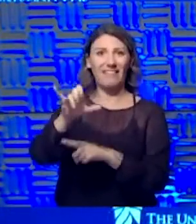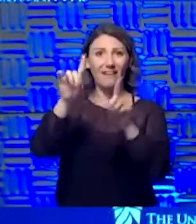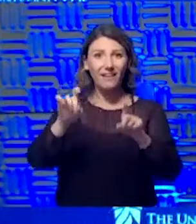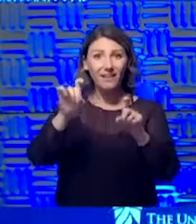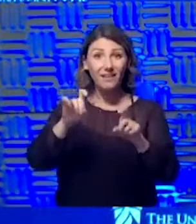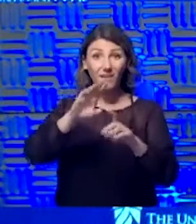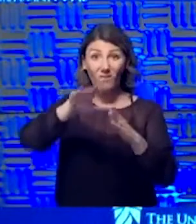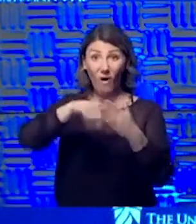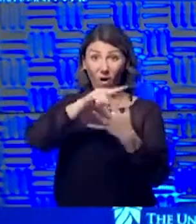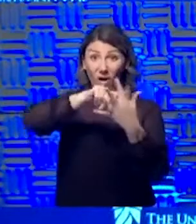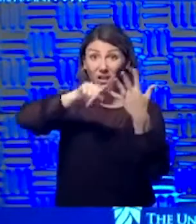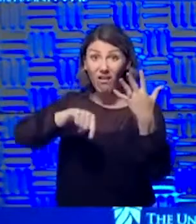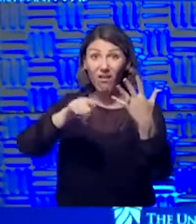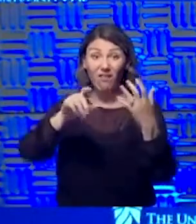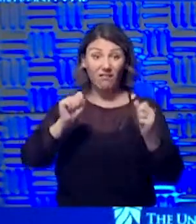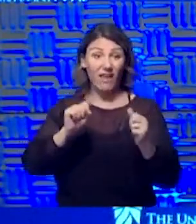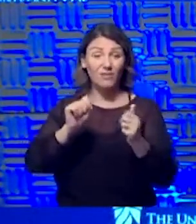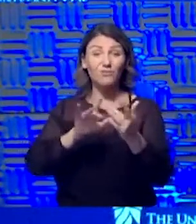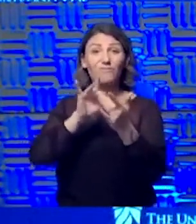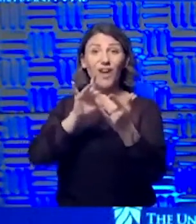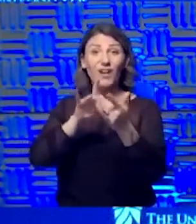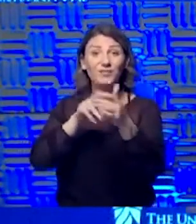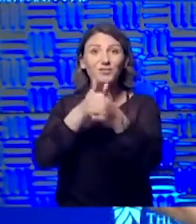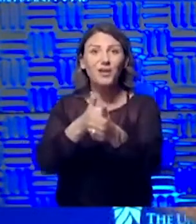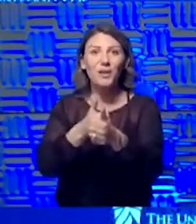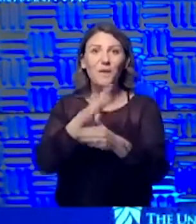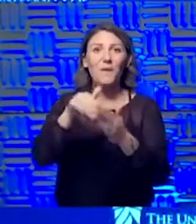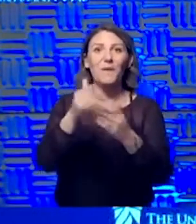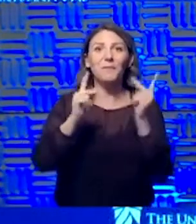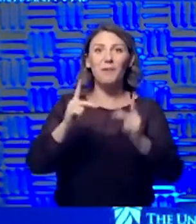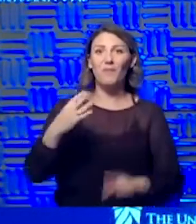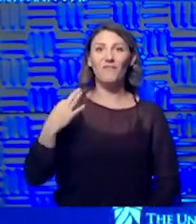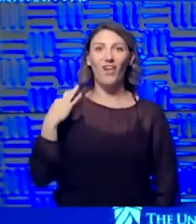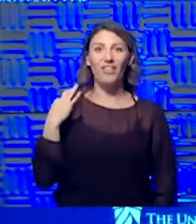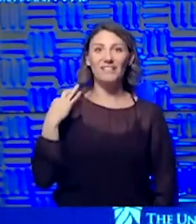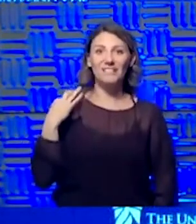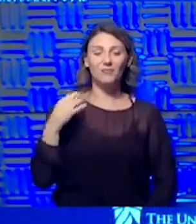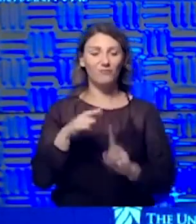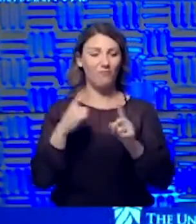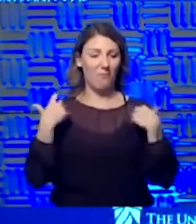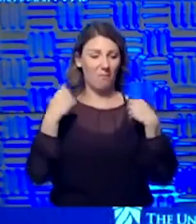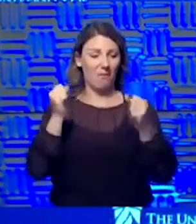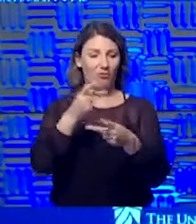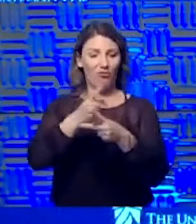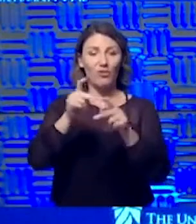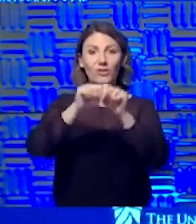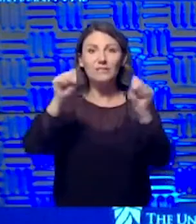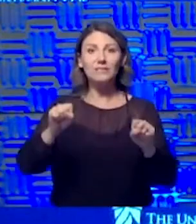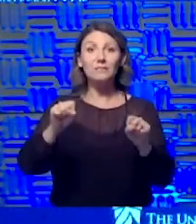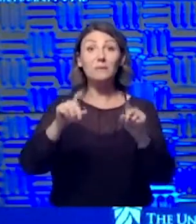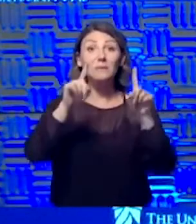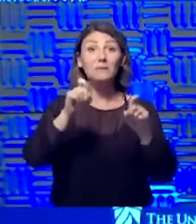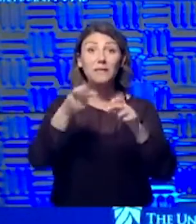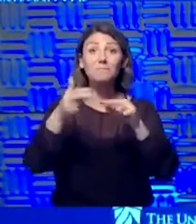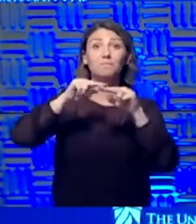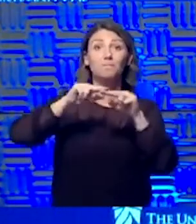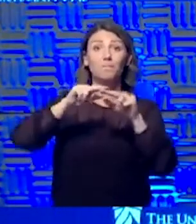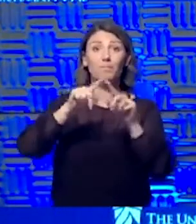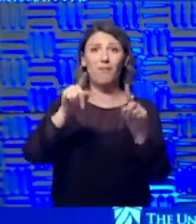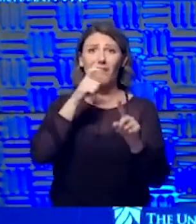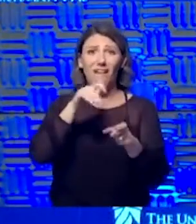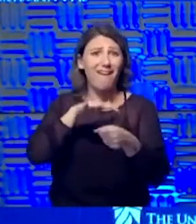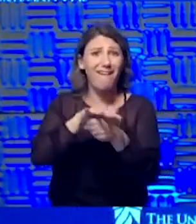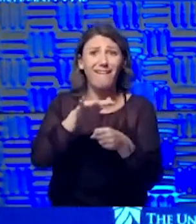contact tracing increasingly because we have all these volunteers, like people from the health system coming aboard. testing's ramped up, but we don't have enough tests to